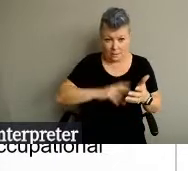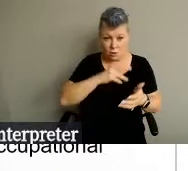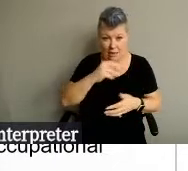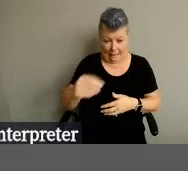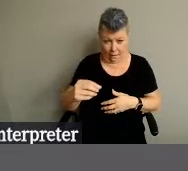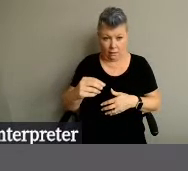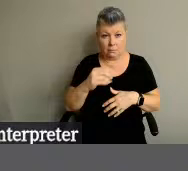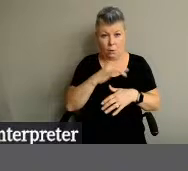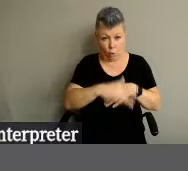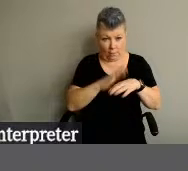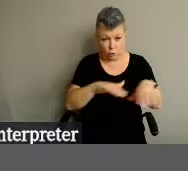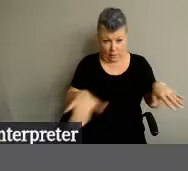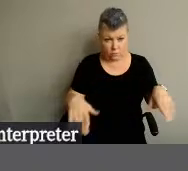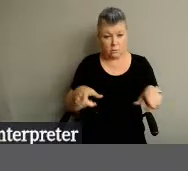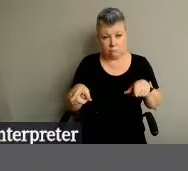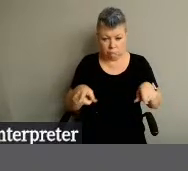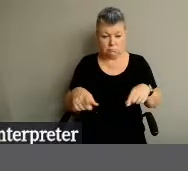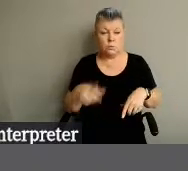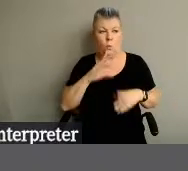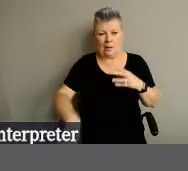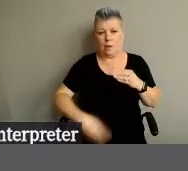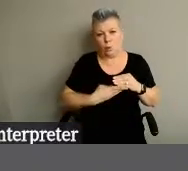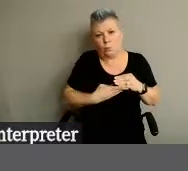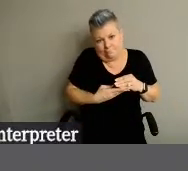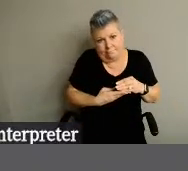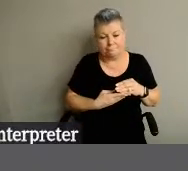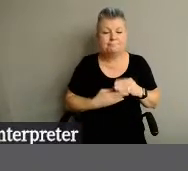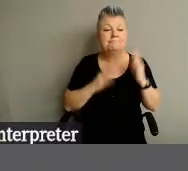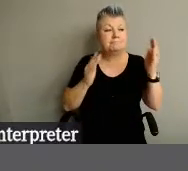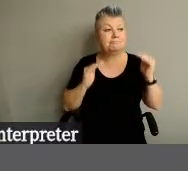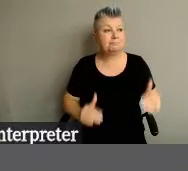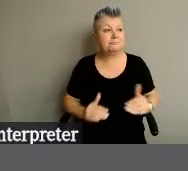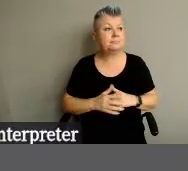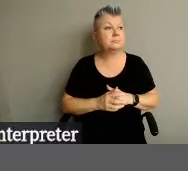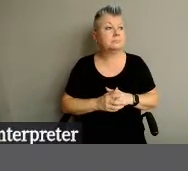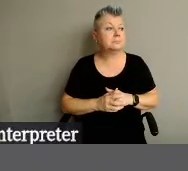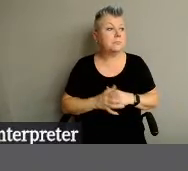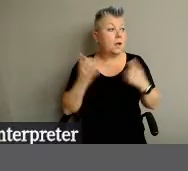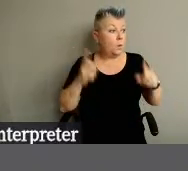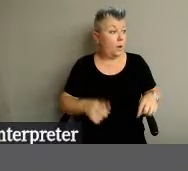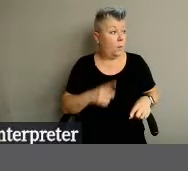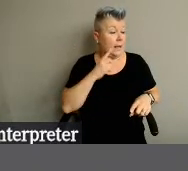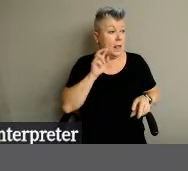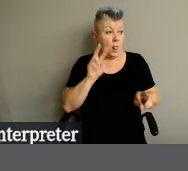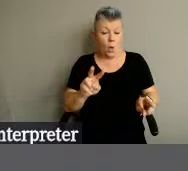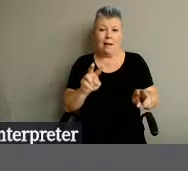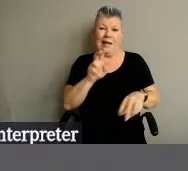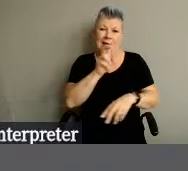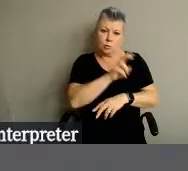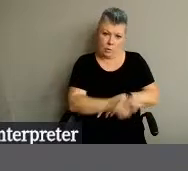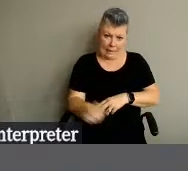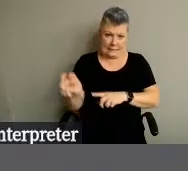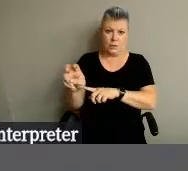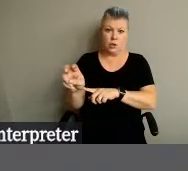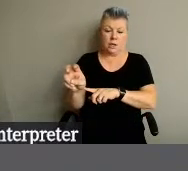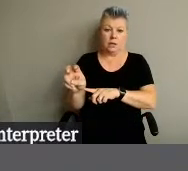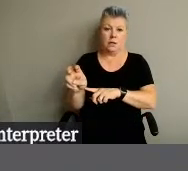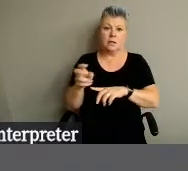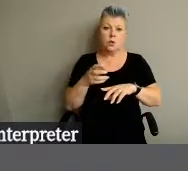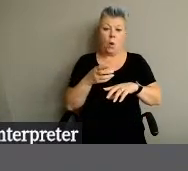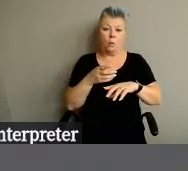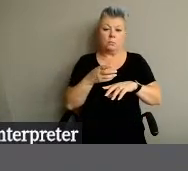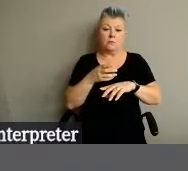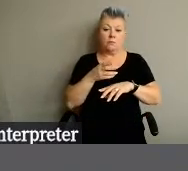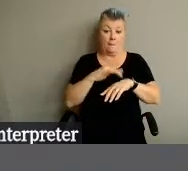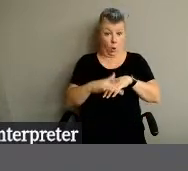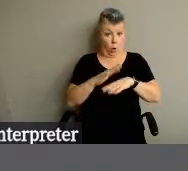well. Next slide, please. And then, so when we look at transitioning beyond early childhood to